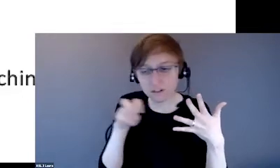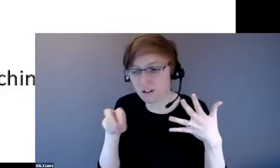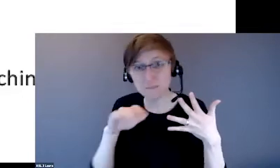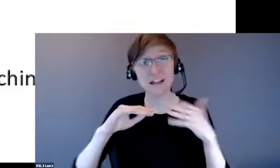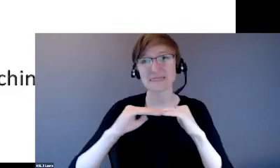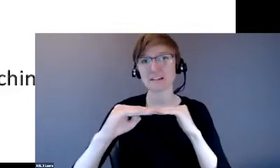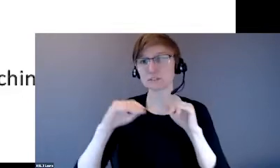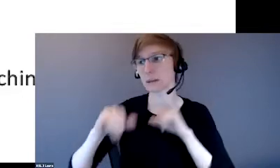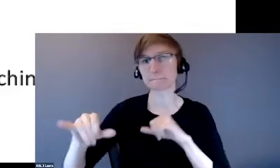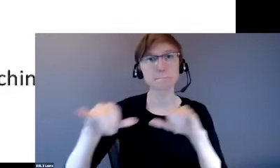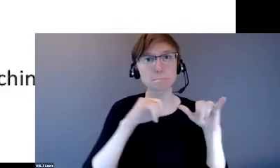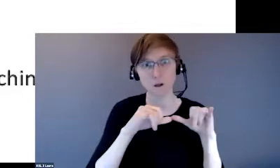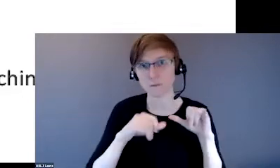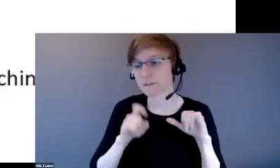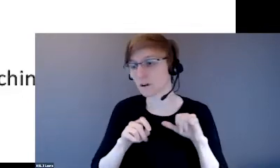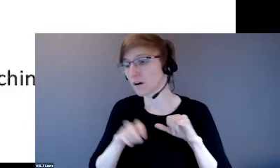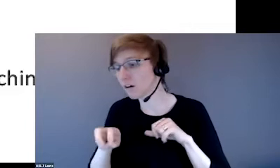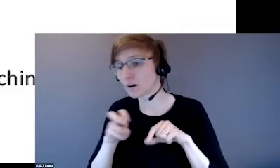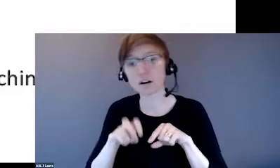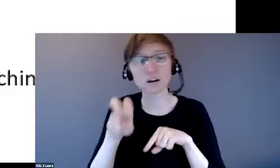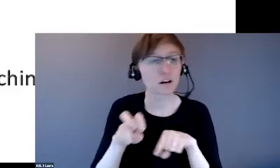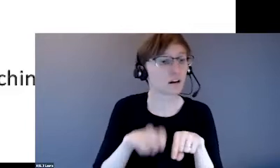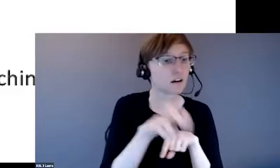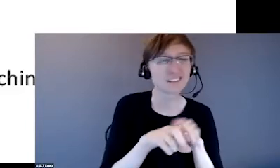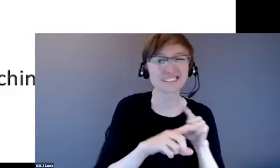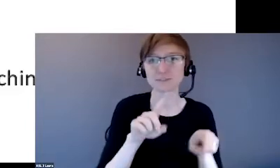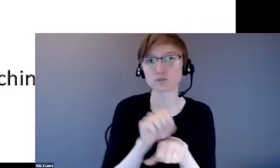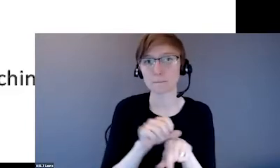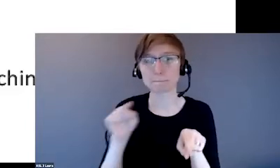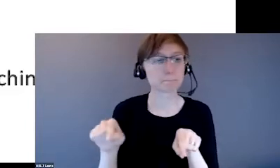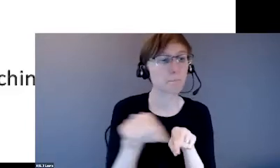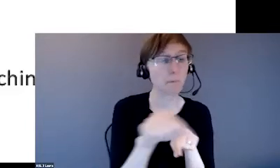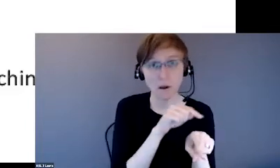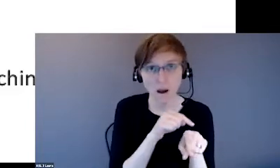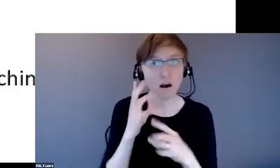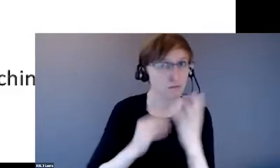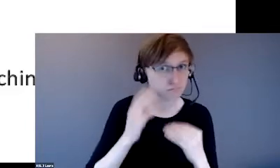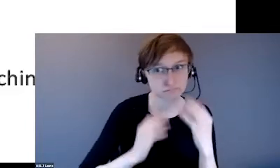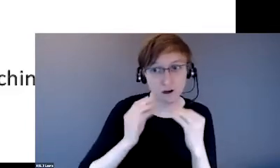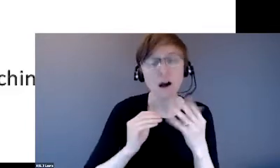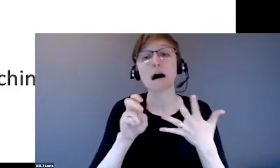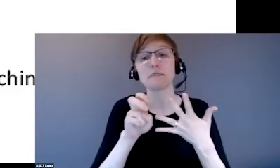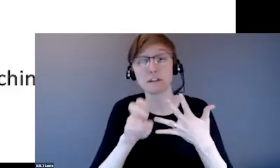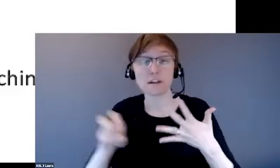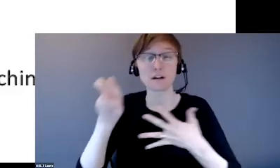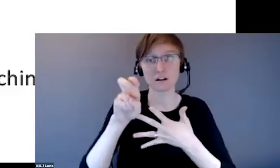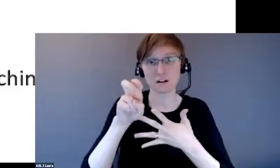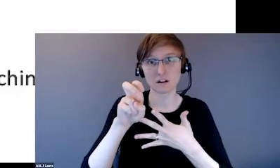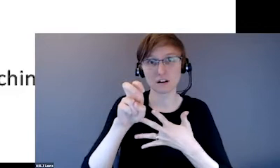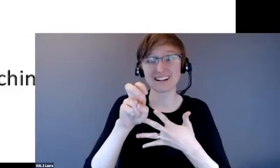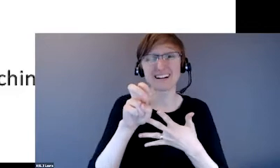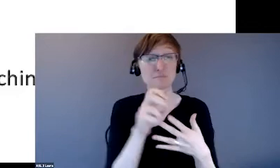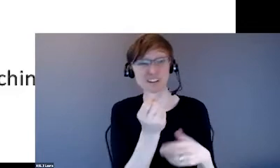up. But what this does is keep someone in the same role, and it can ultimately lead to the person being pushed out of the organization because they aren't getting